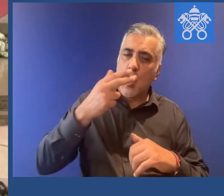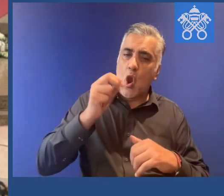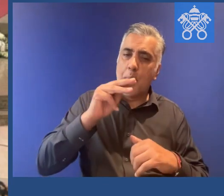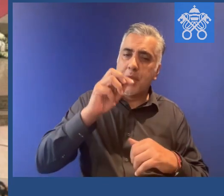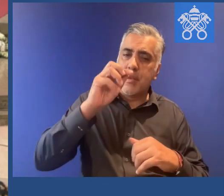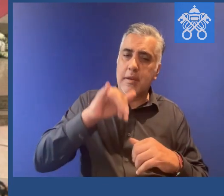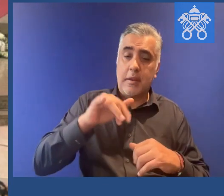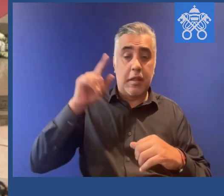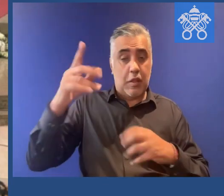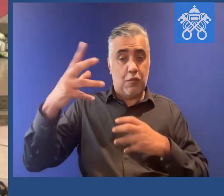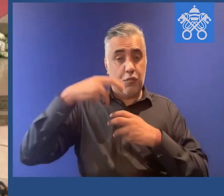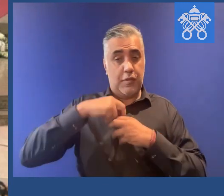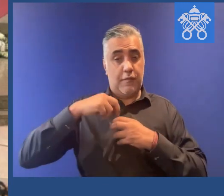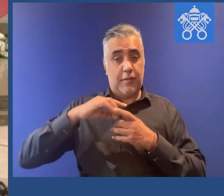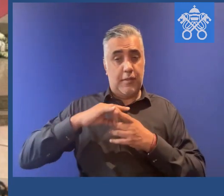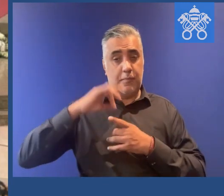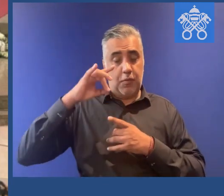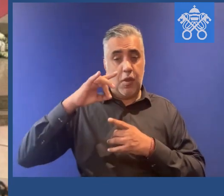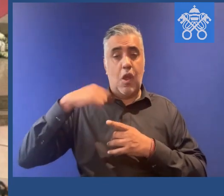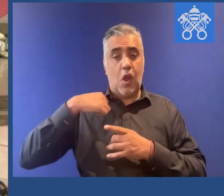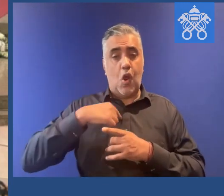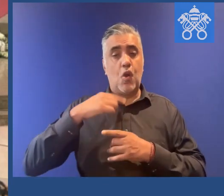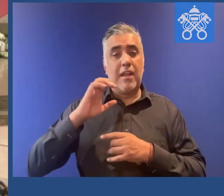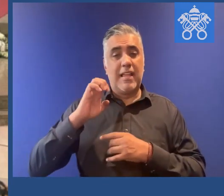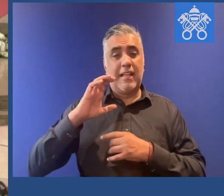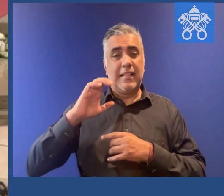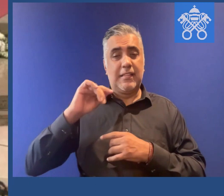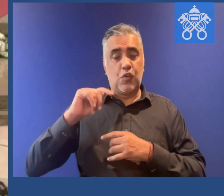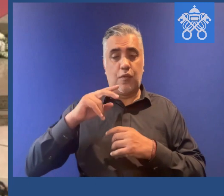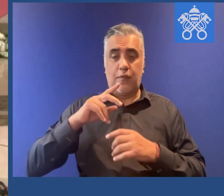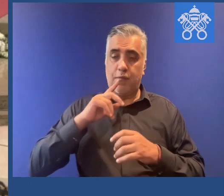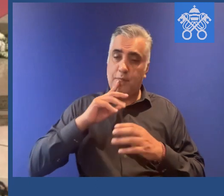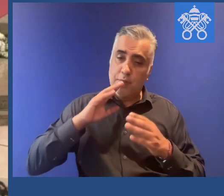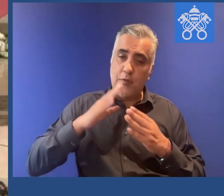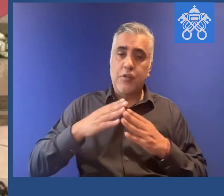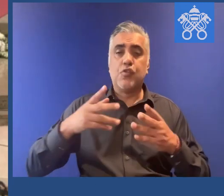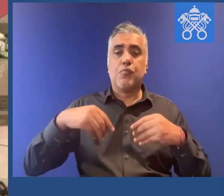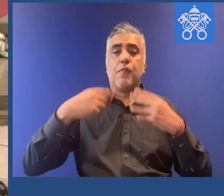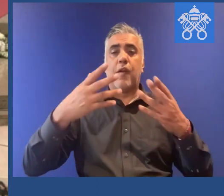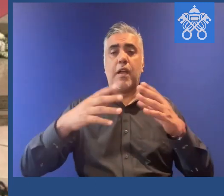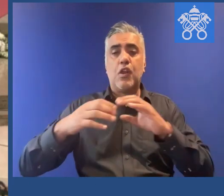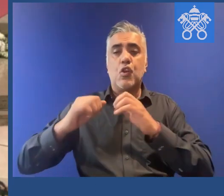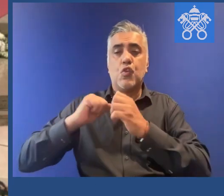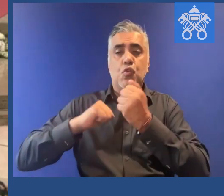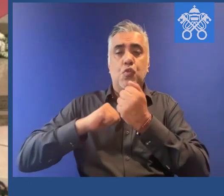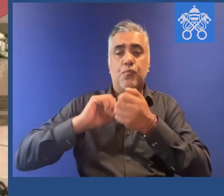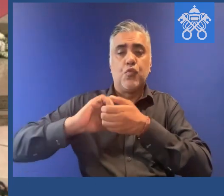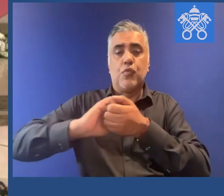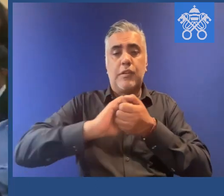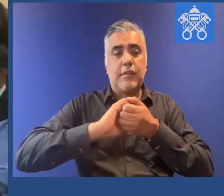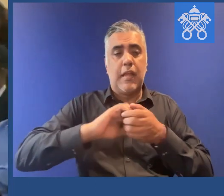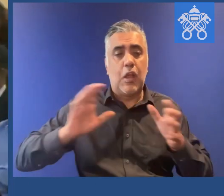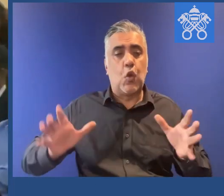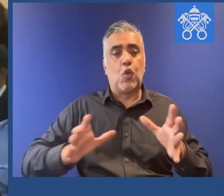have received the Spirit, our ecclesial vocation is above all to preserve unity and cultivate it